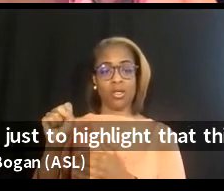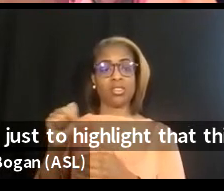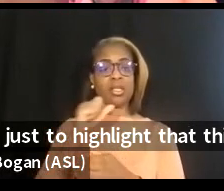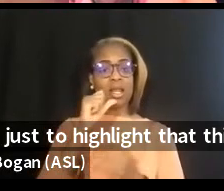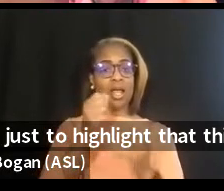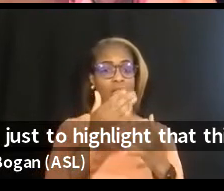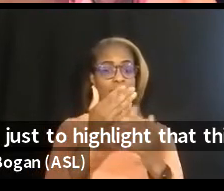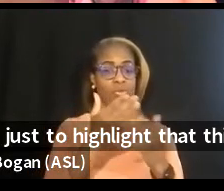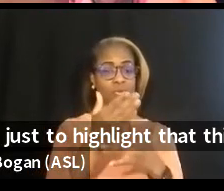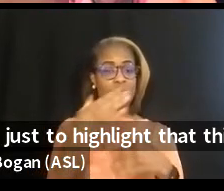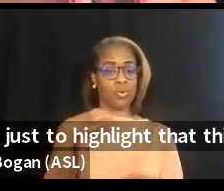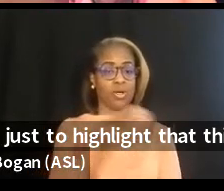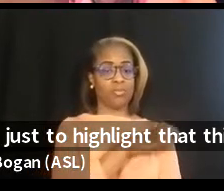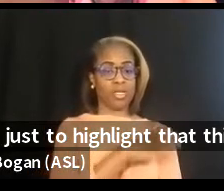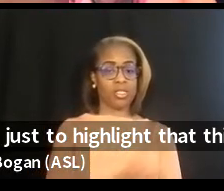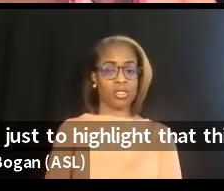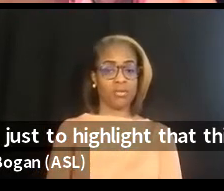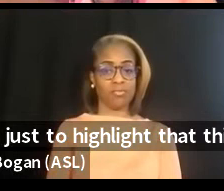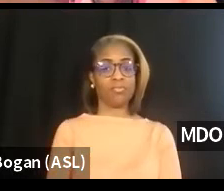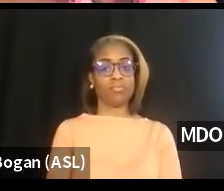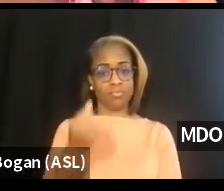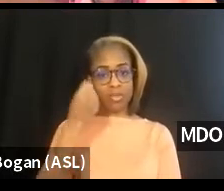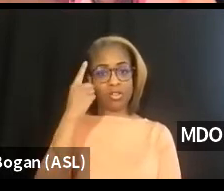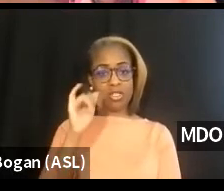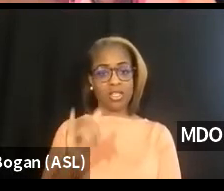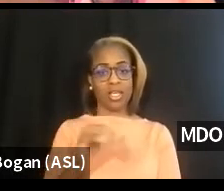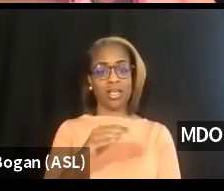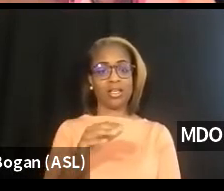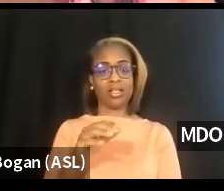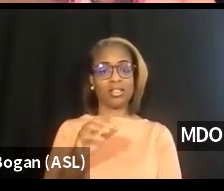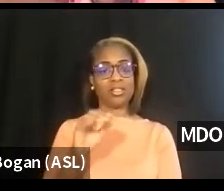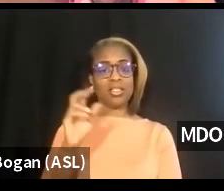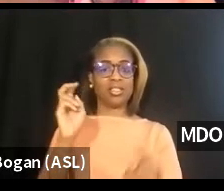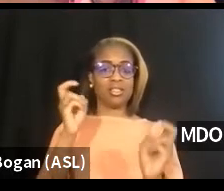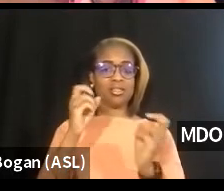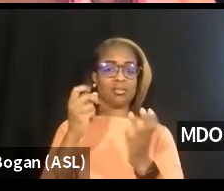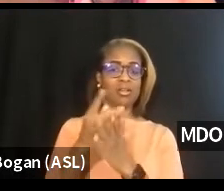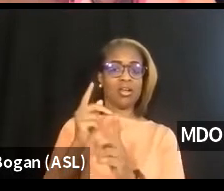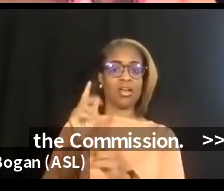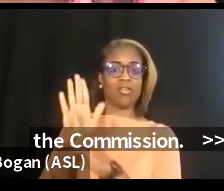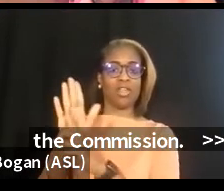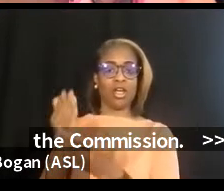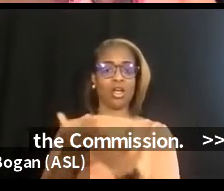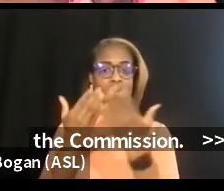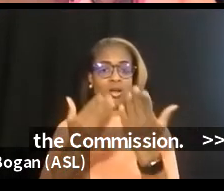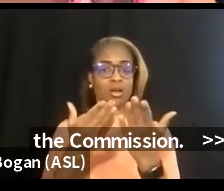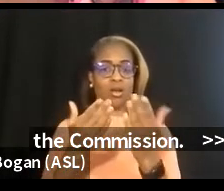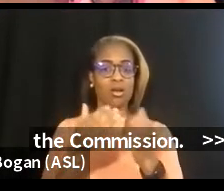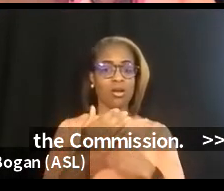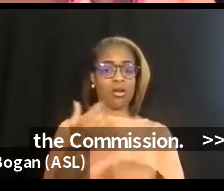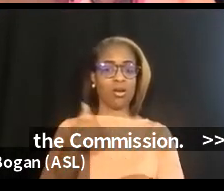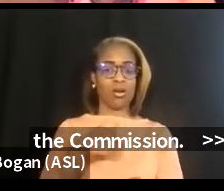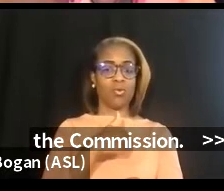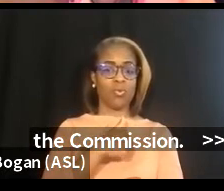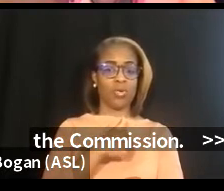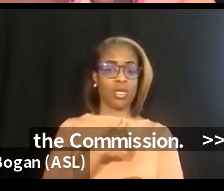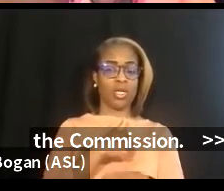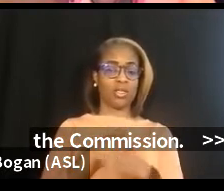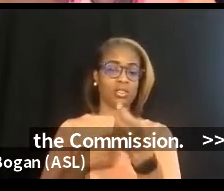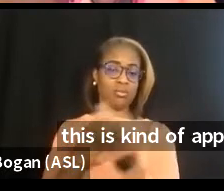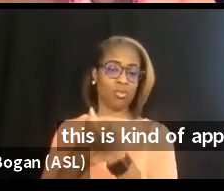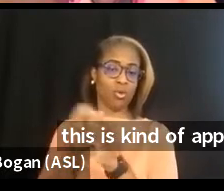not through the commission. I understand that, and this is kind of an approval of their proposal that we are on board with